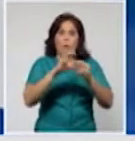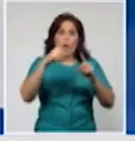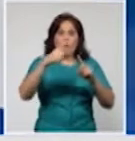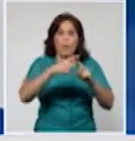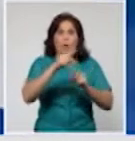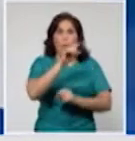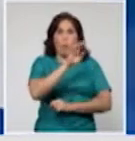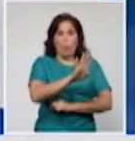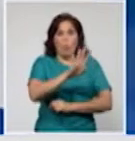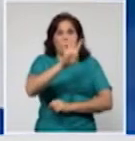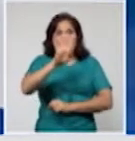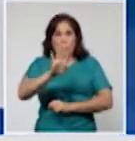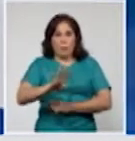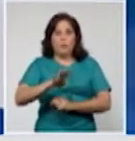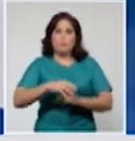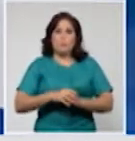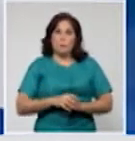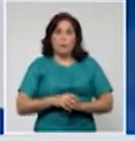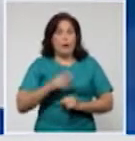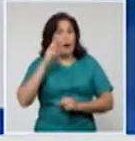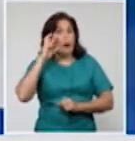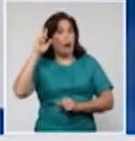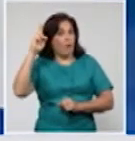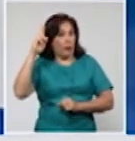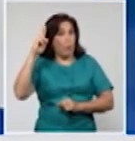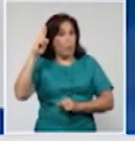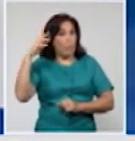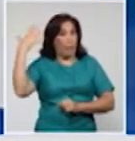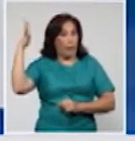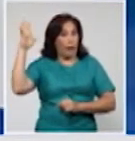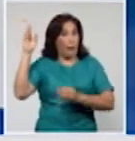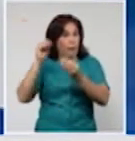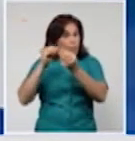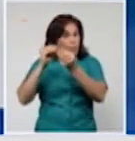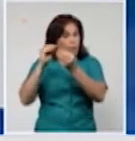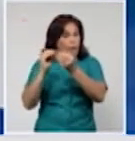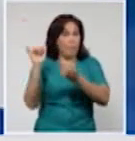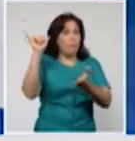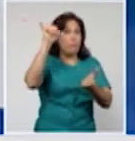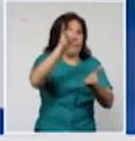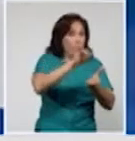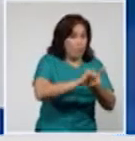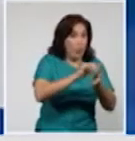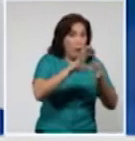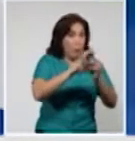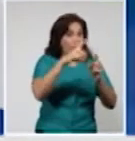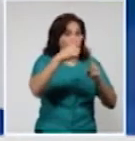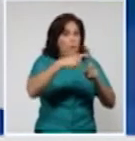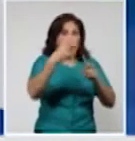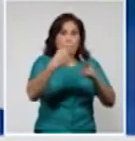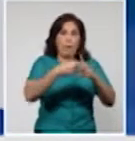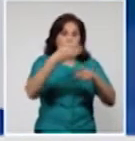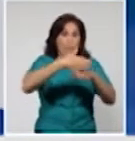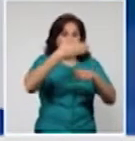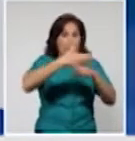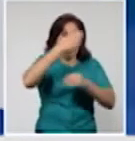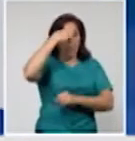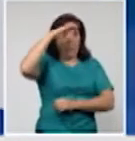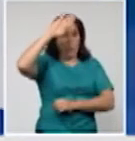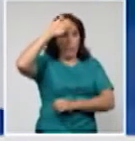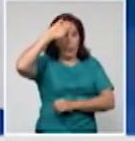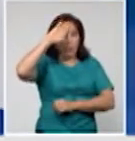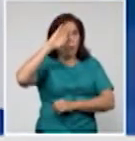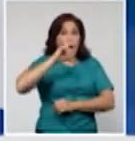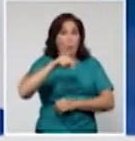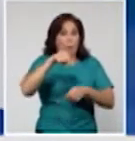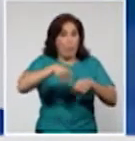65% belong to Havana, 4 to Santiago de Cuba, and 4 to Guantanamo,